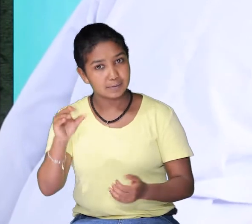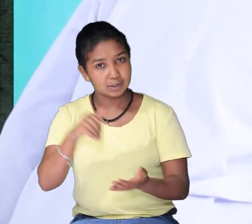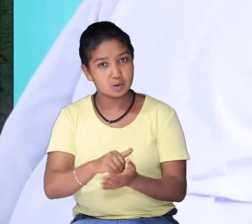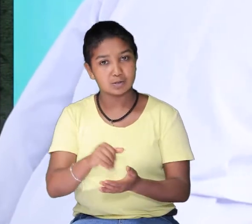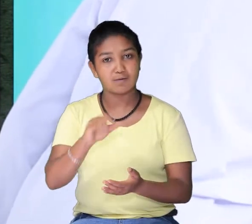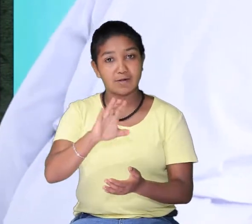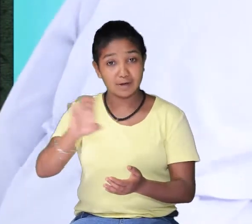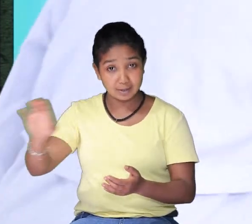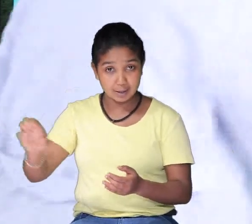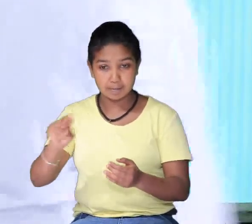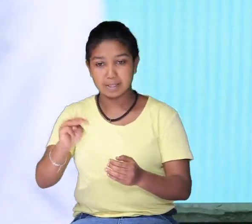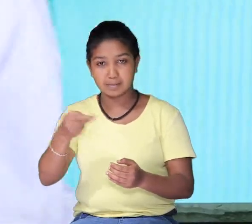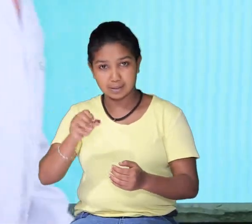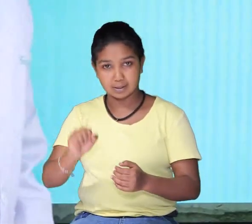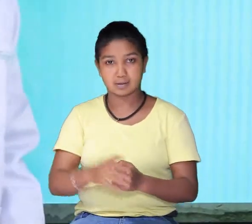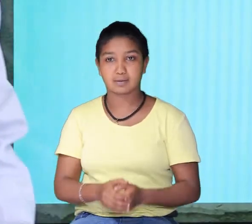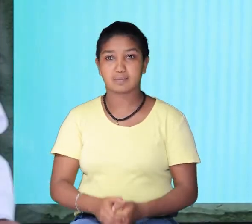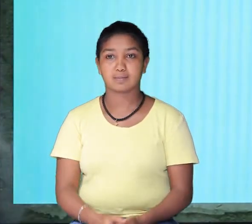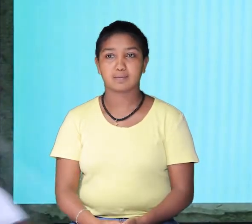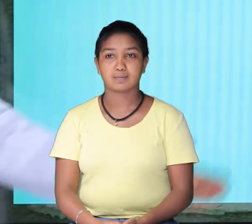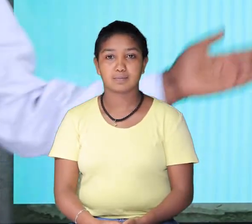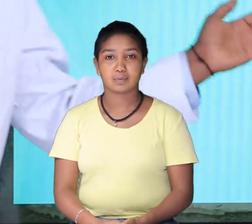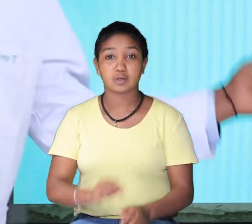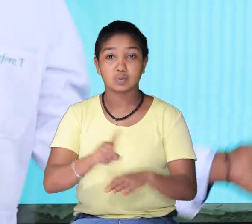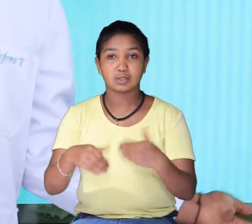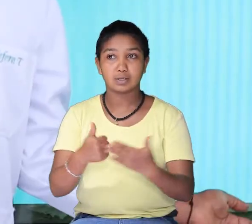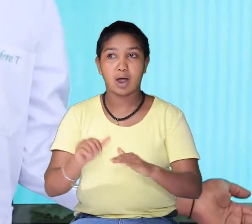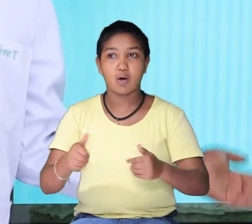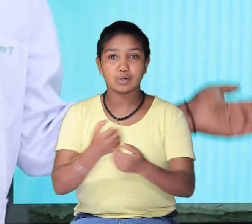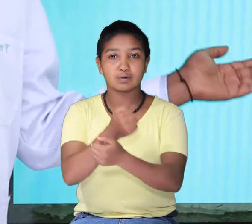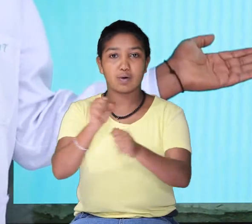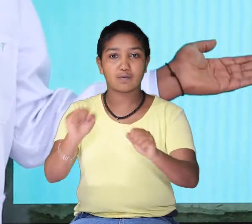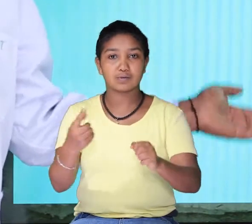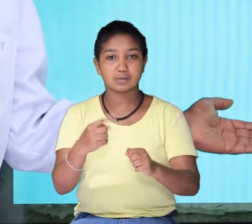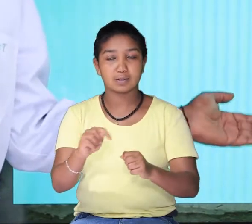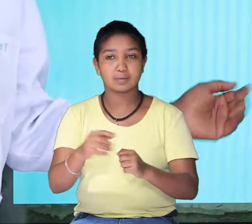7,500 meter per second. So this is how we solve